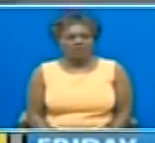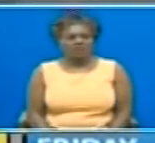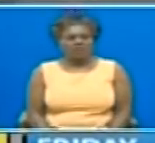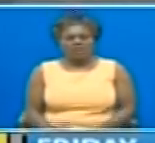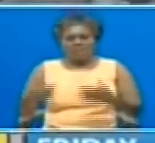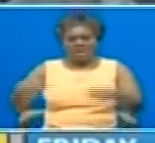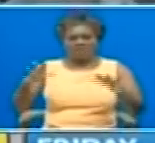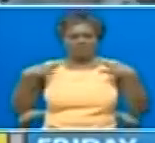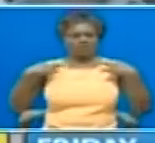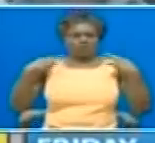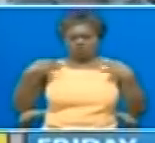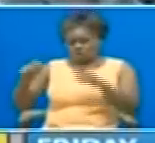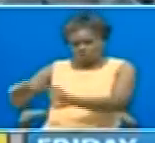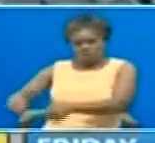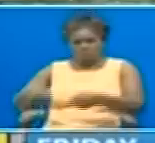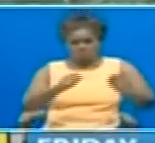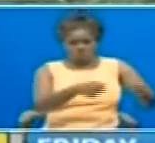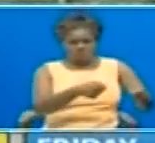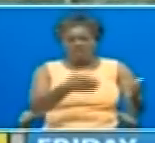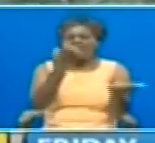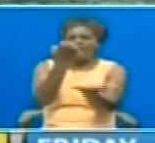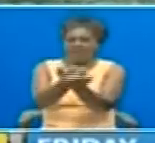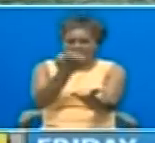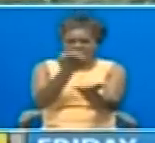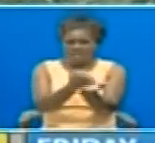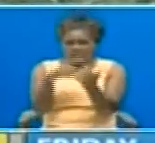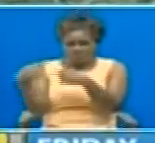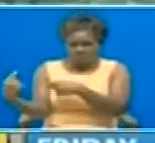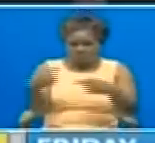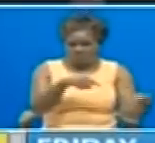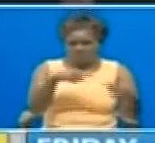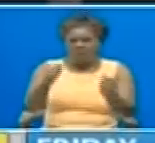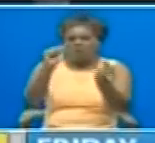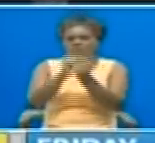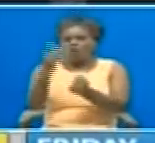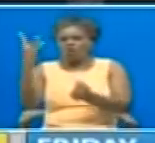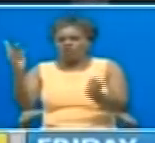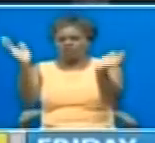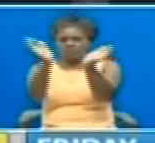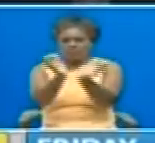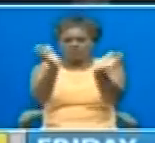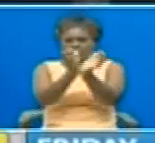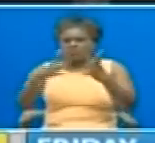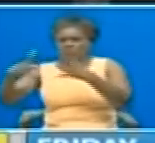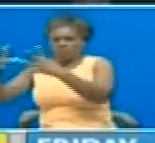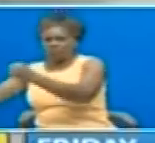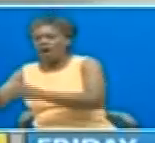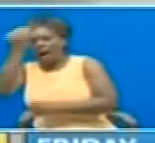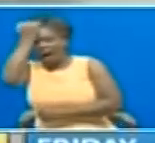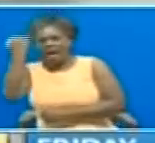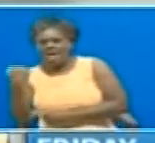Abandoned clothes, a shoe here and there, evidence of the struggle that transpired as 14 remandees broke out from their Ahero police